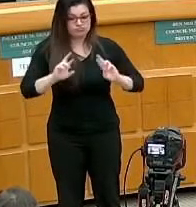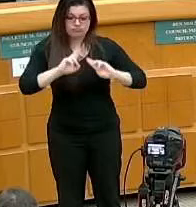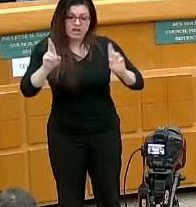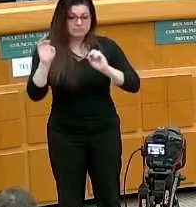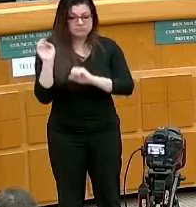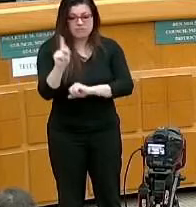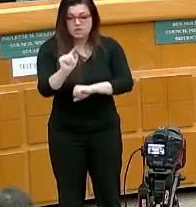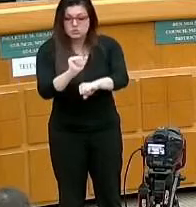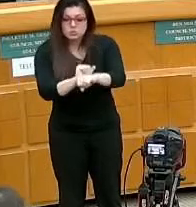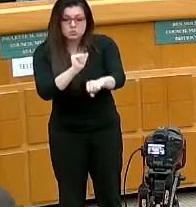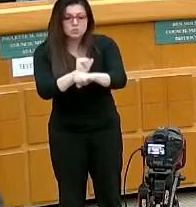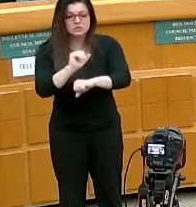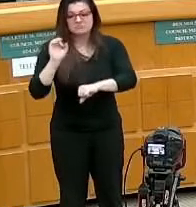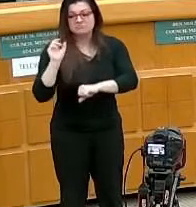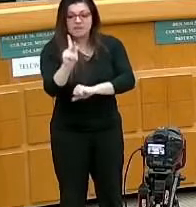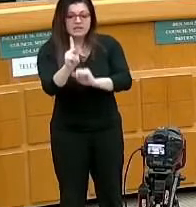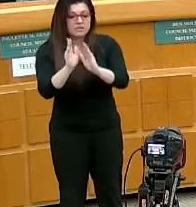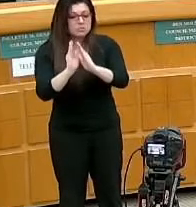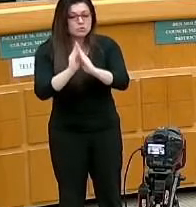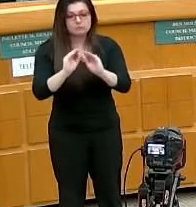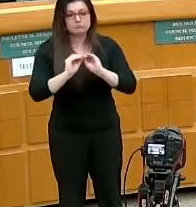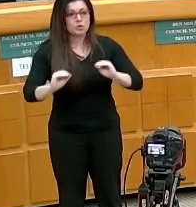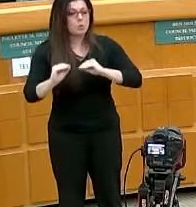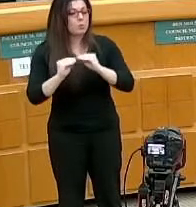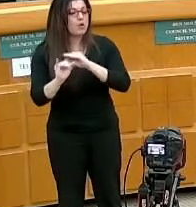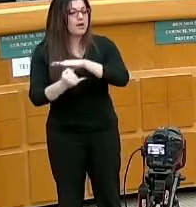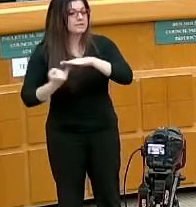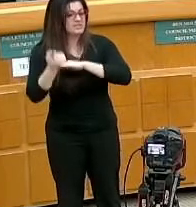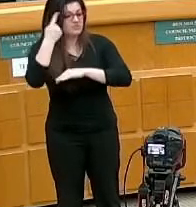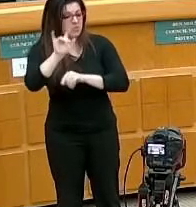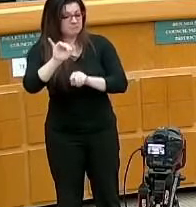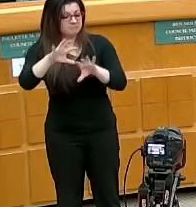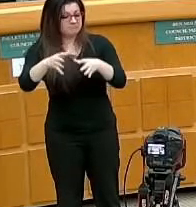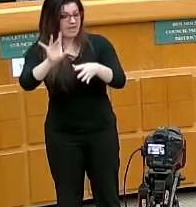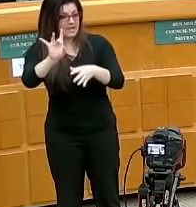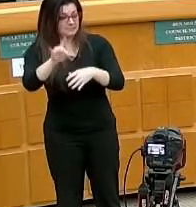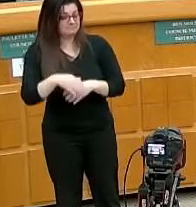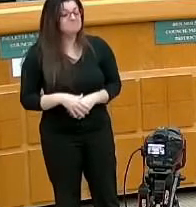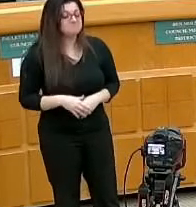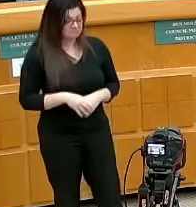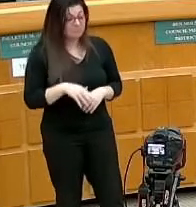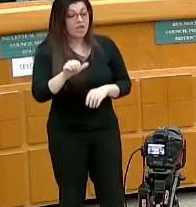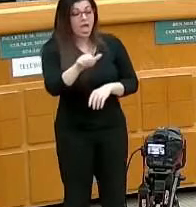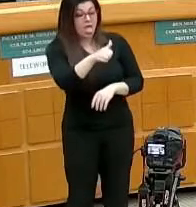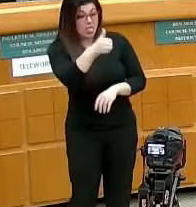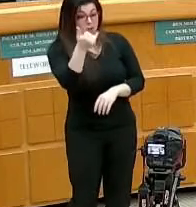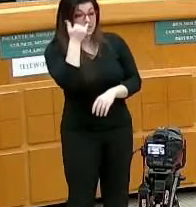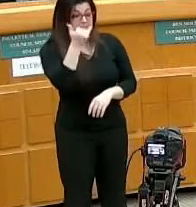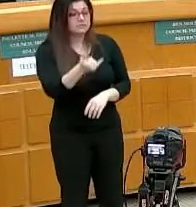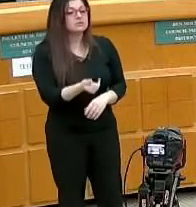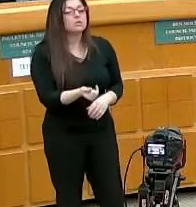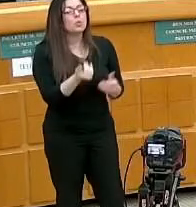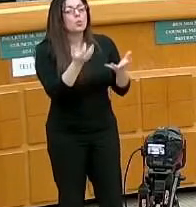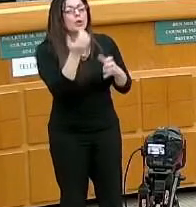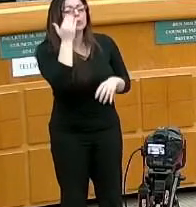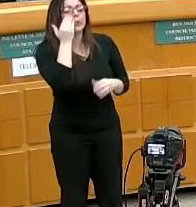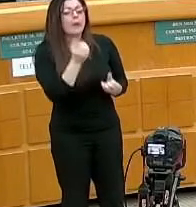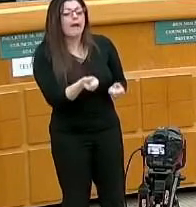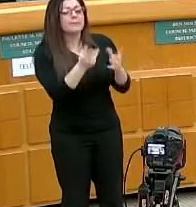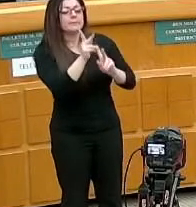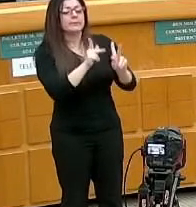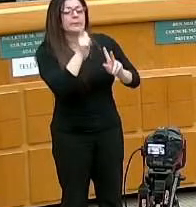to work, good to go back into the community. We can look at it one other way, which is who's in the hospital, who's been